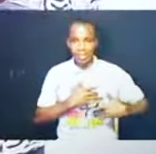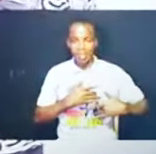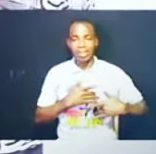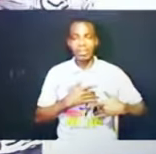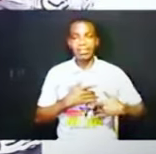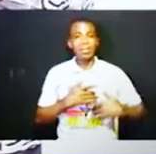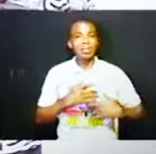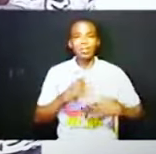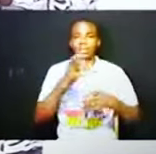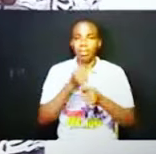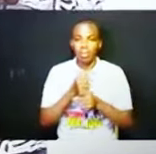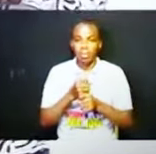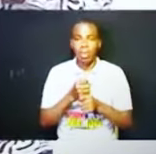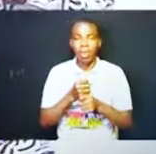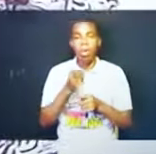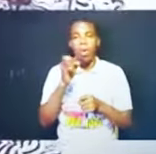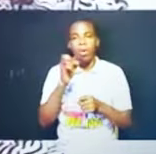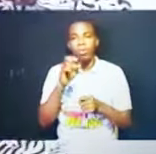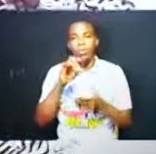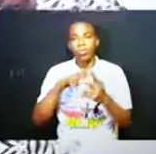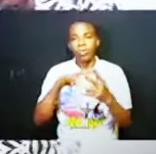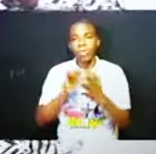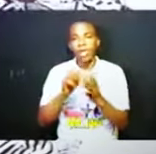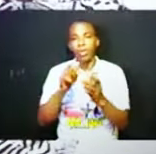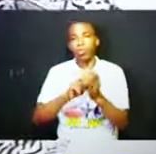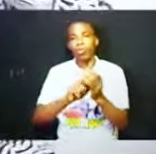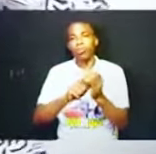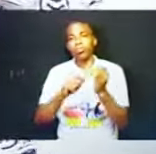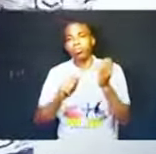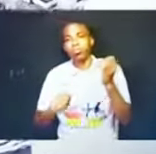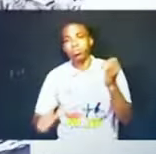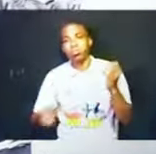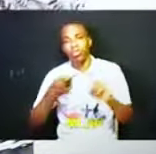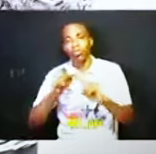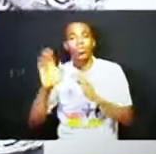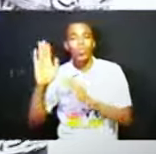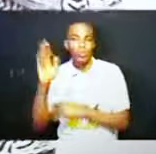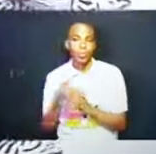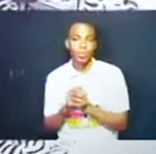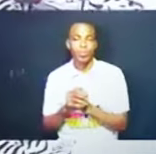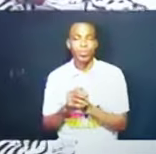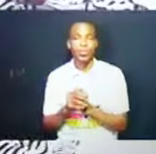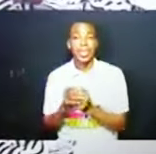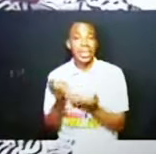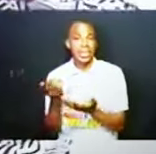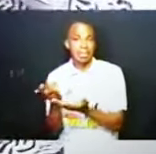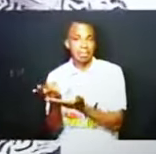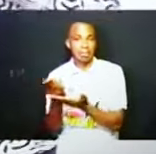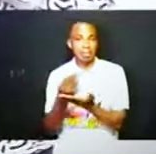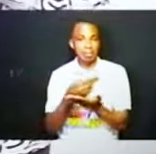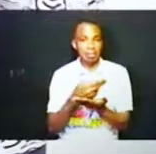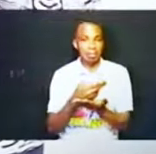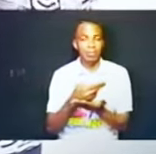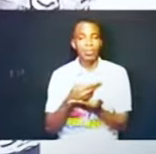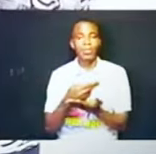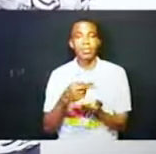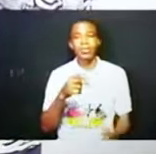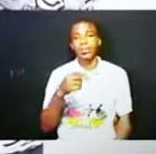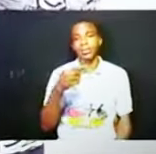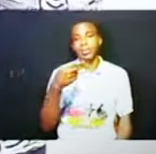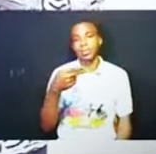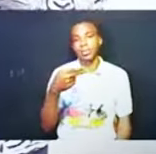na wanwai amfiri onyankopon tiasefo no eho. So let's go back to Hebrews 12:15. Nti mumo